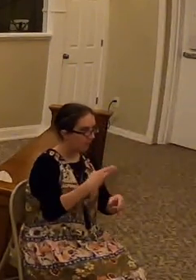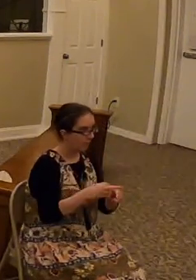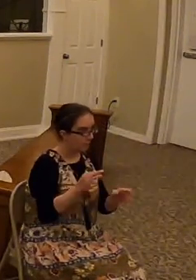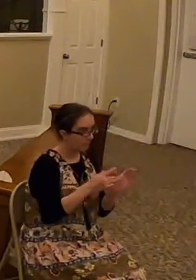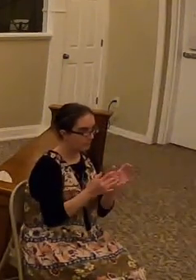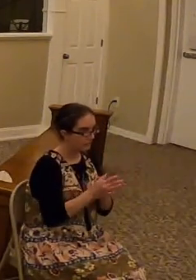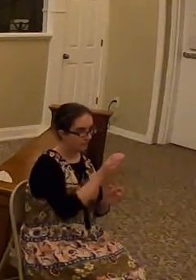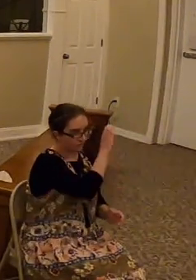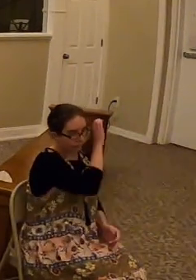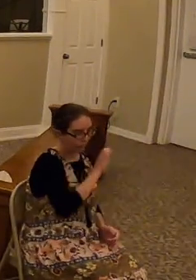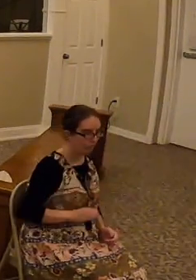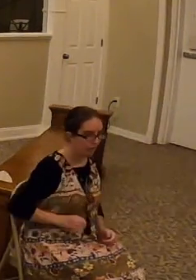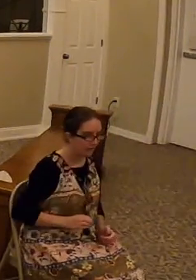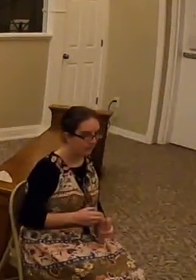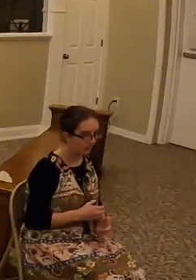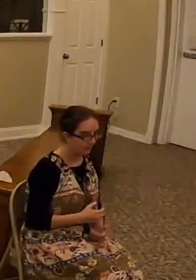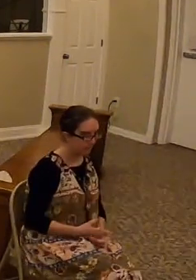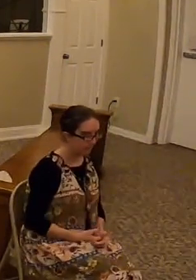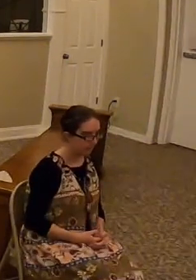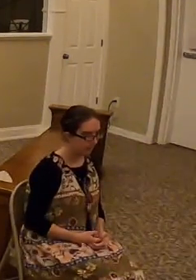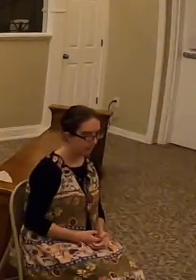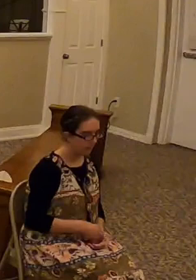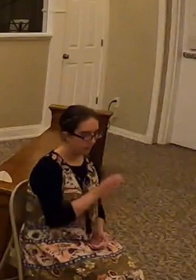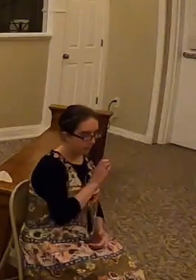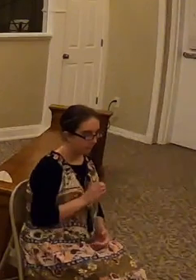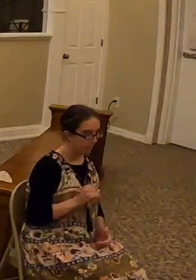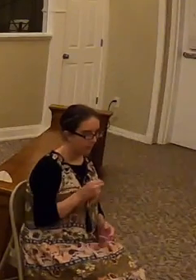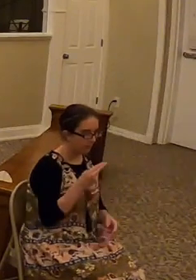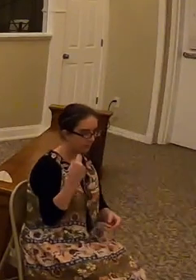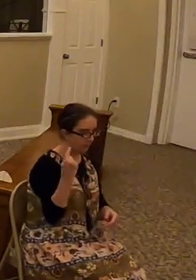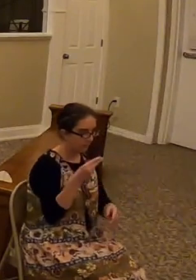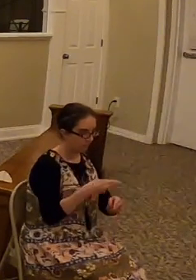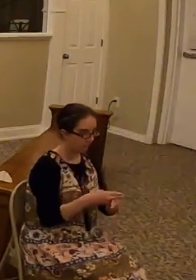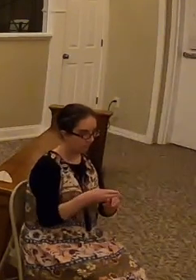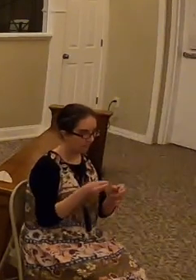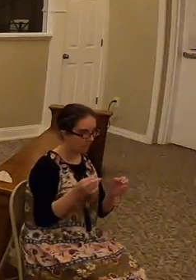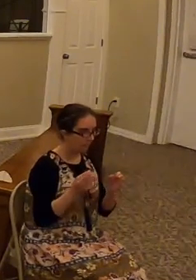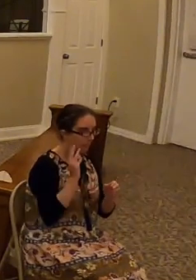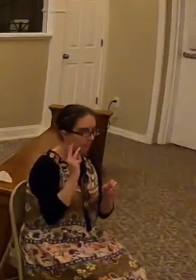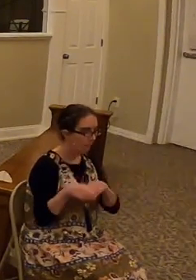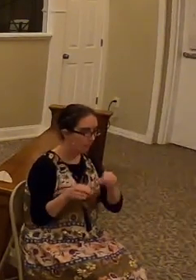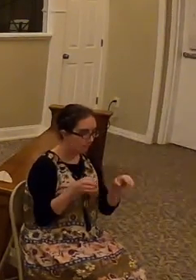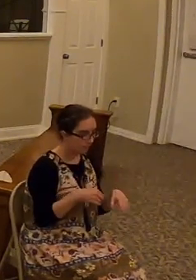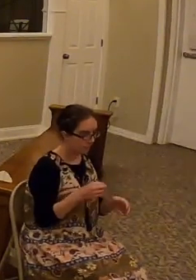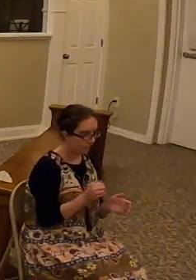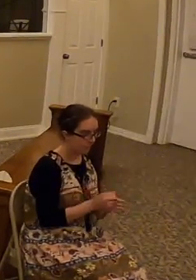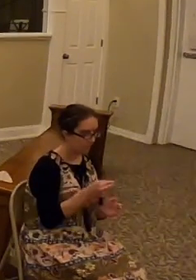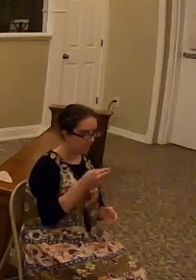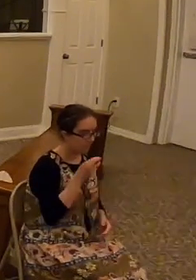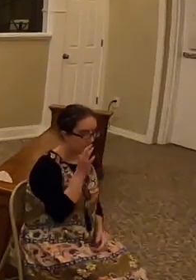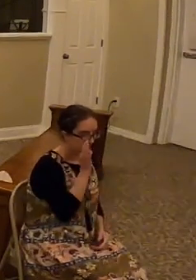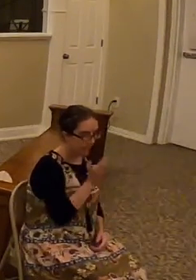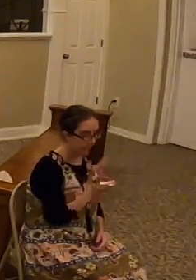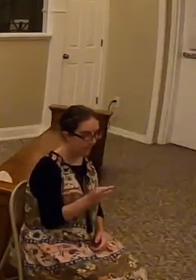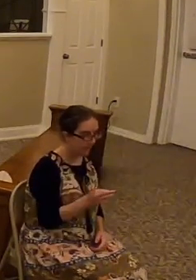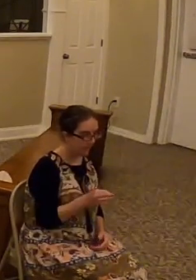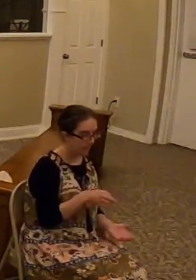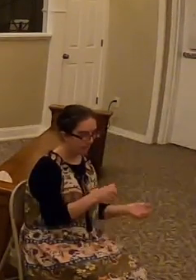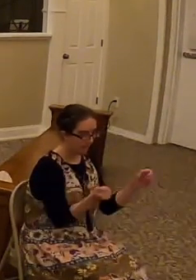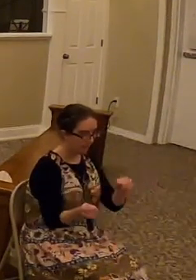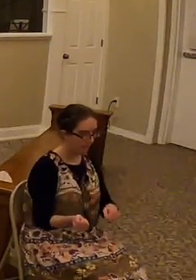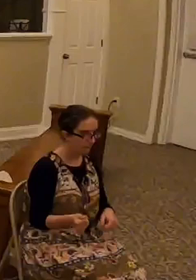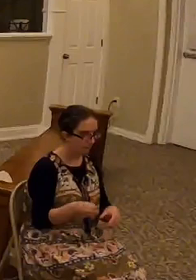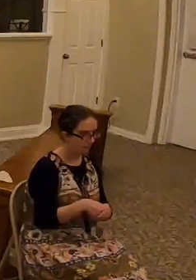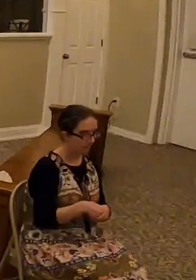of Jesus Christ. I said, well, Christ is only a title, but we'll do that if that's what you want, simply because of the fact that's where they were